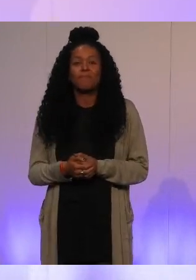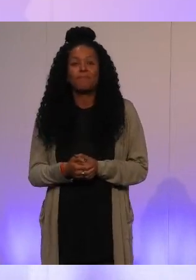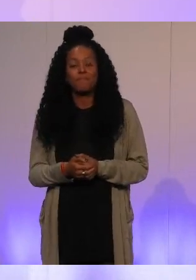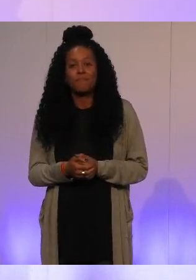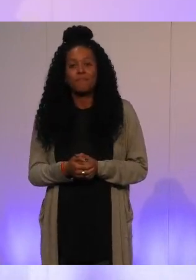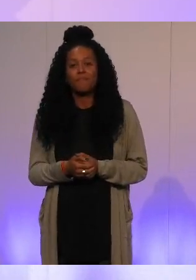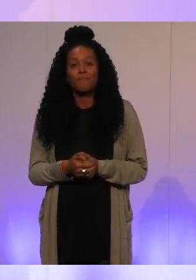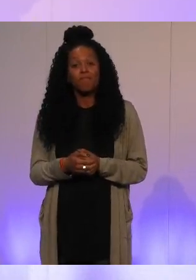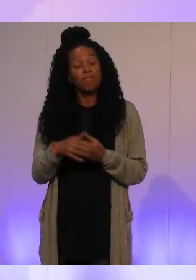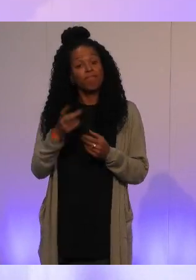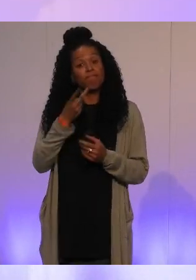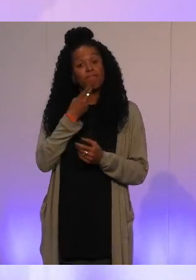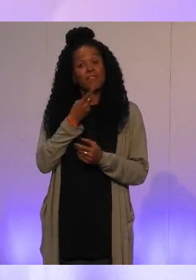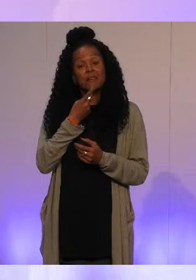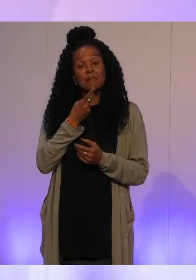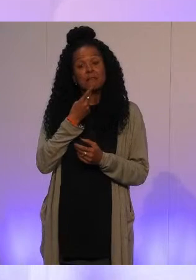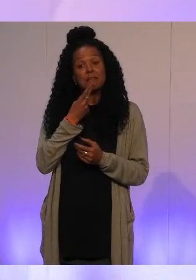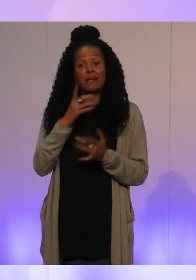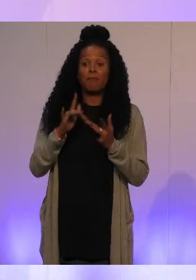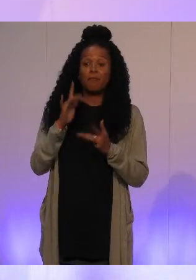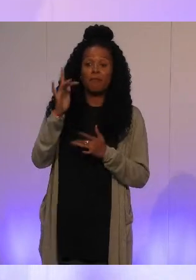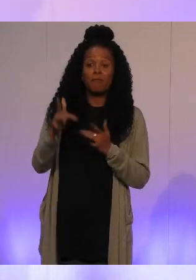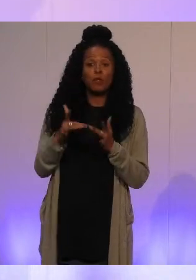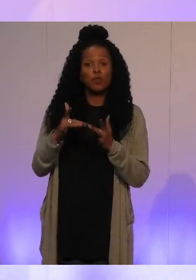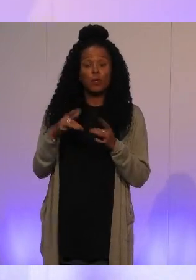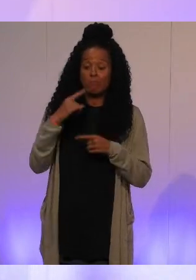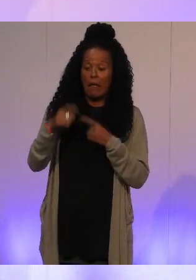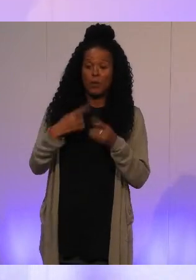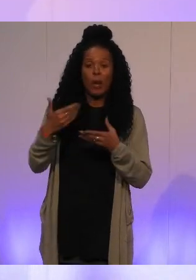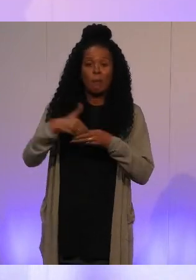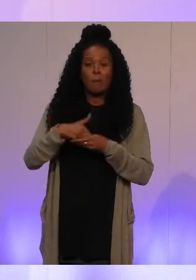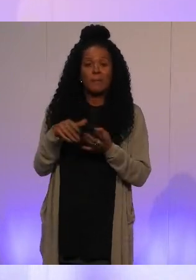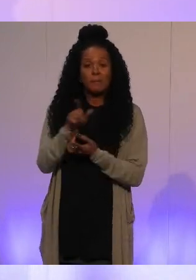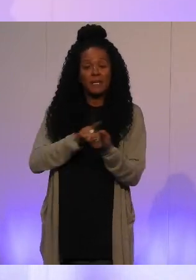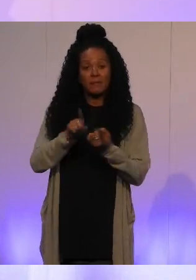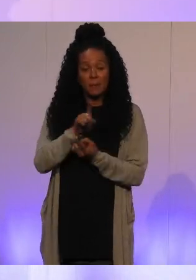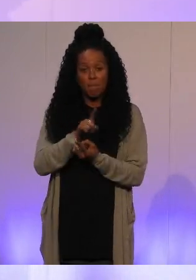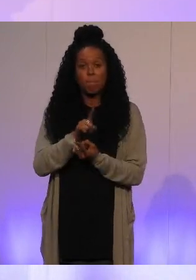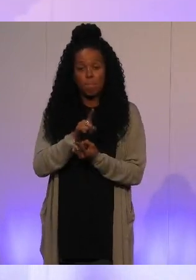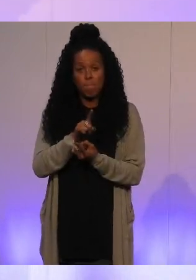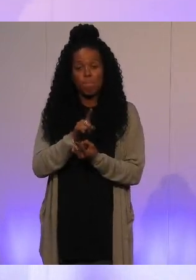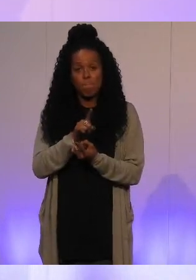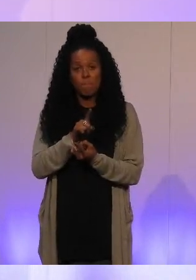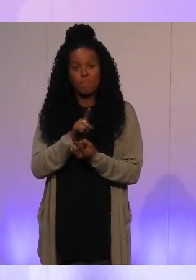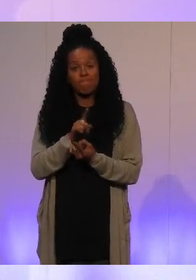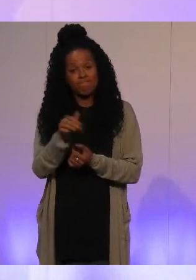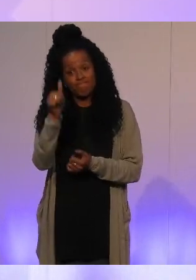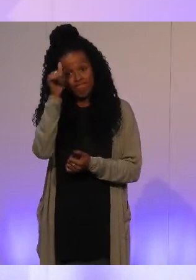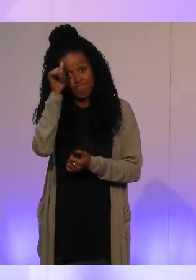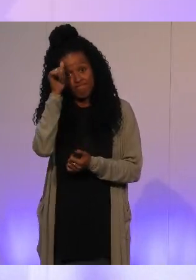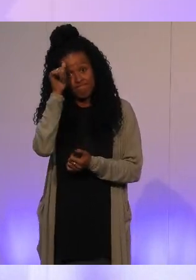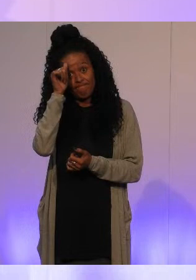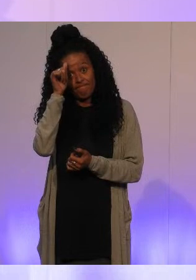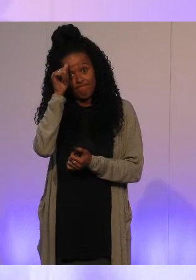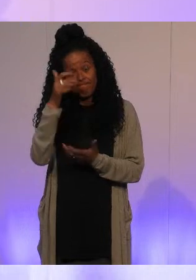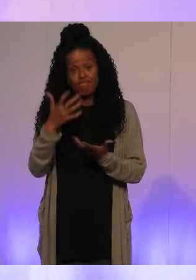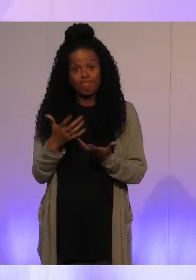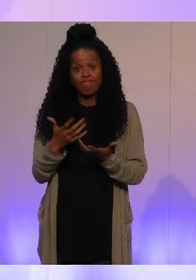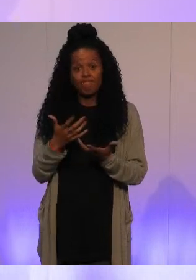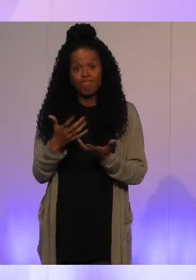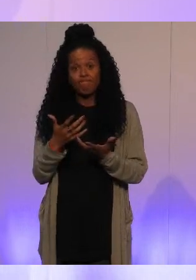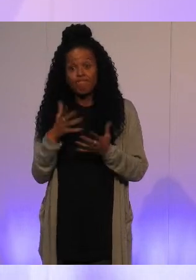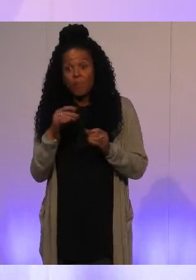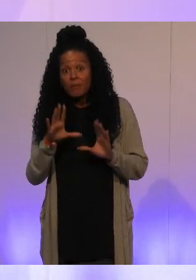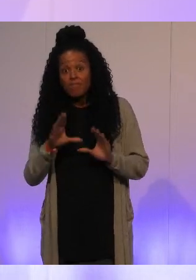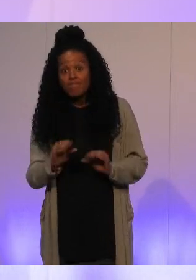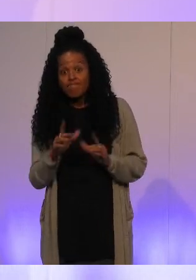is the second virtual annual members meeting. And I know we've had a little